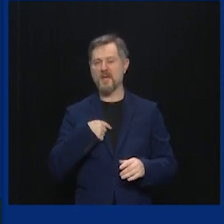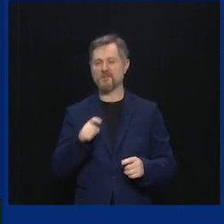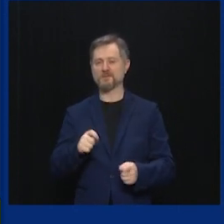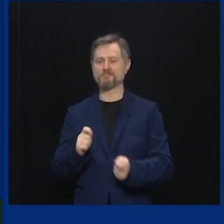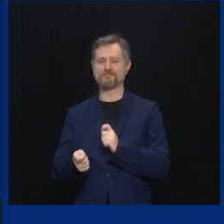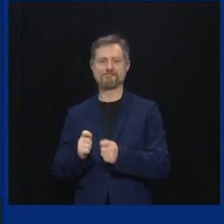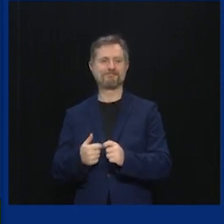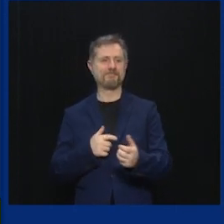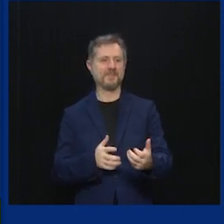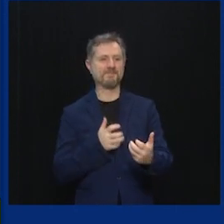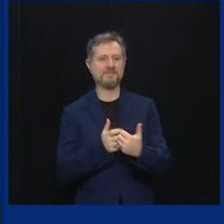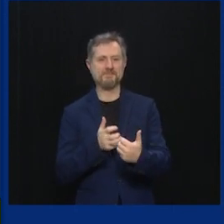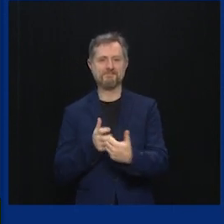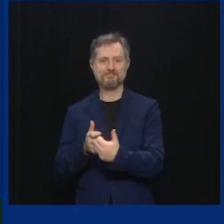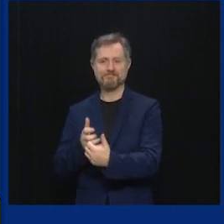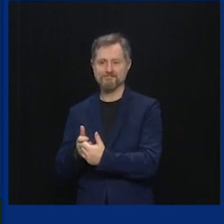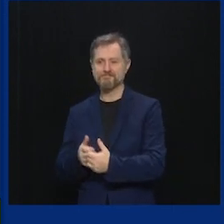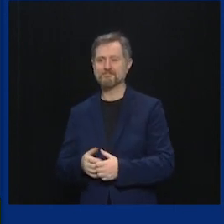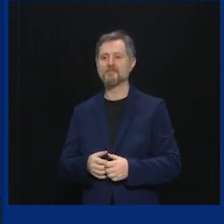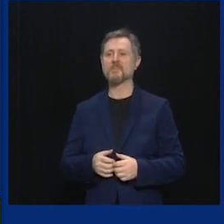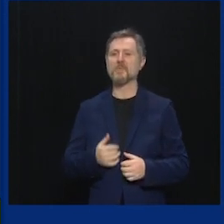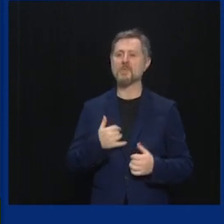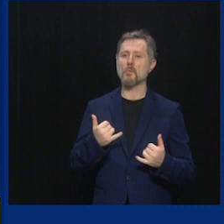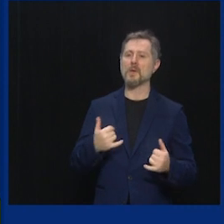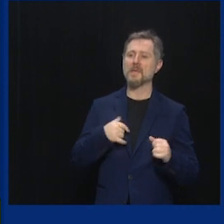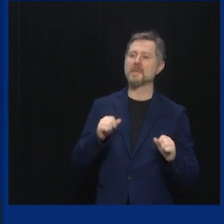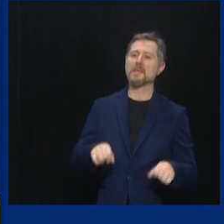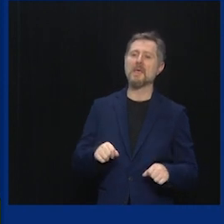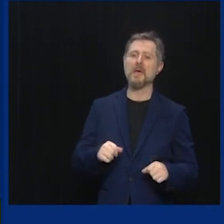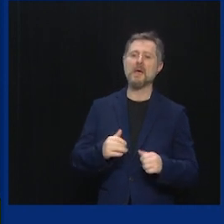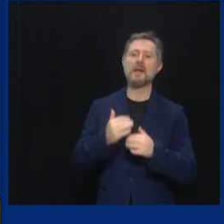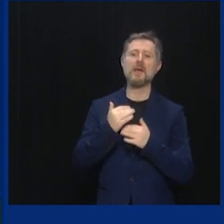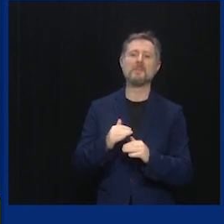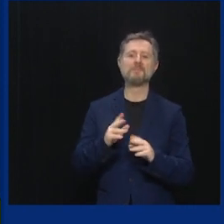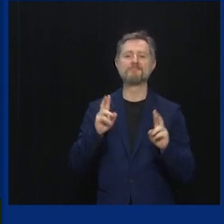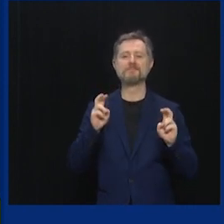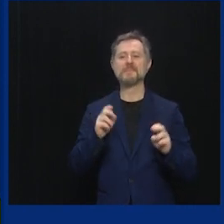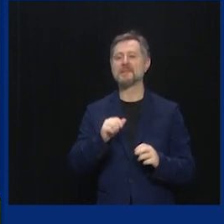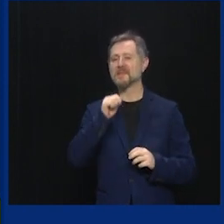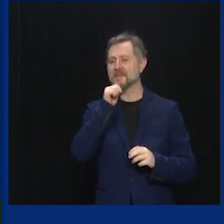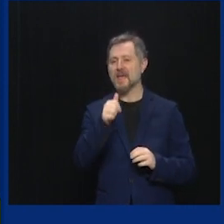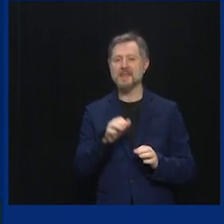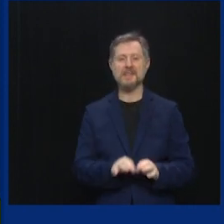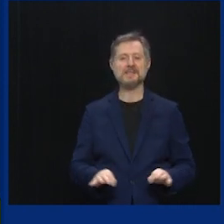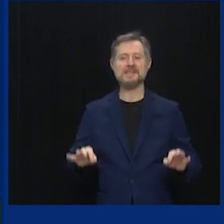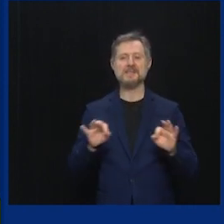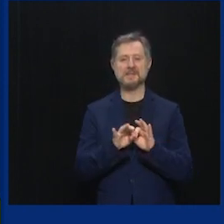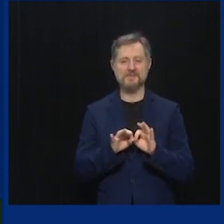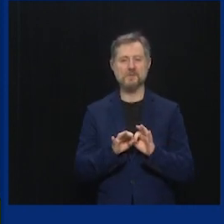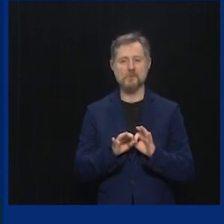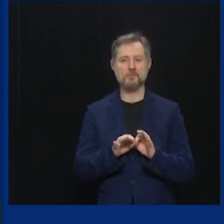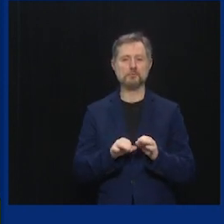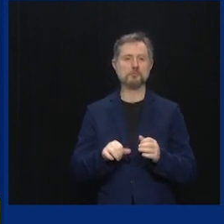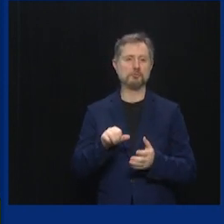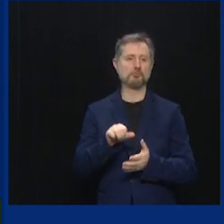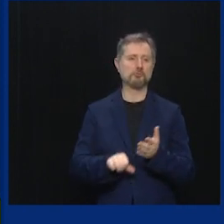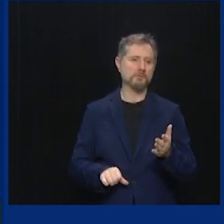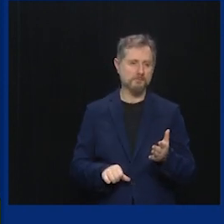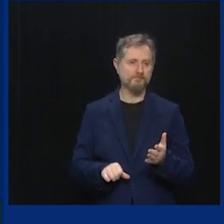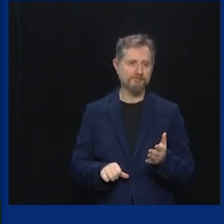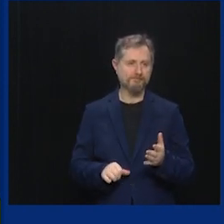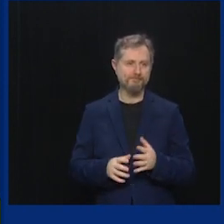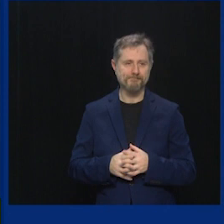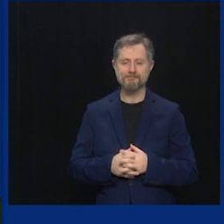one area we have power now to do this is to limit non-essential, urgent, non-urgent scheduled procedures at